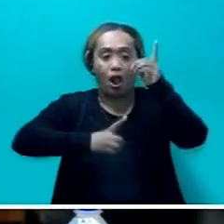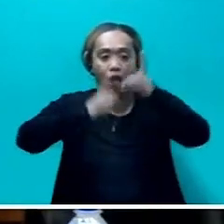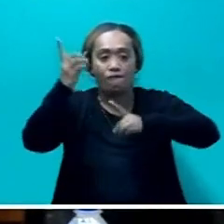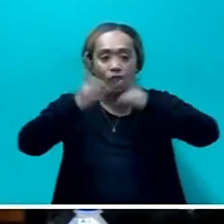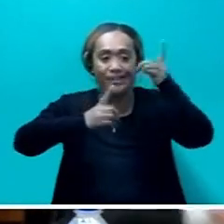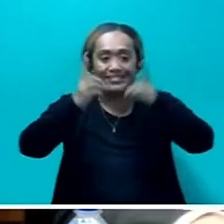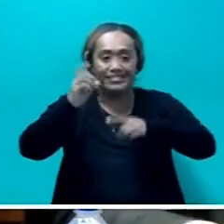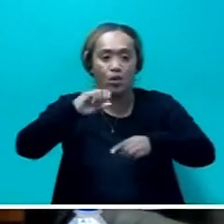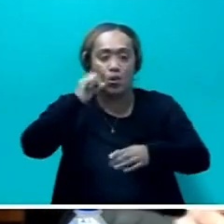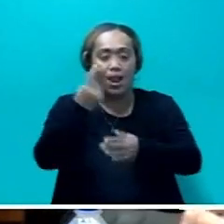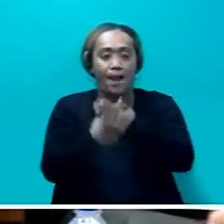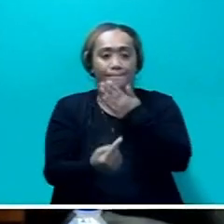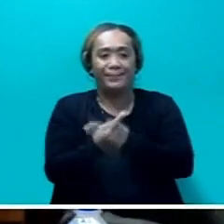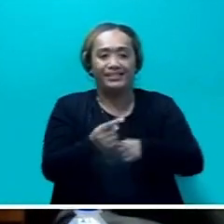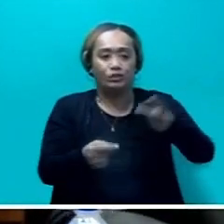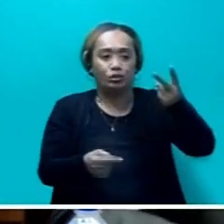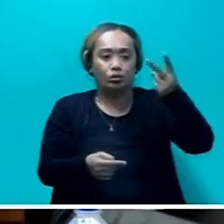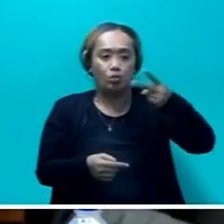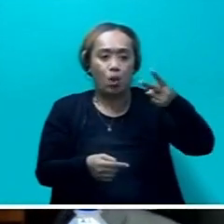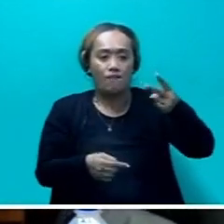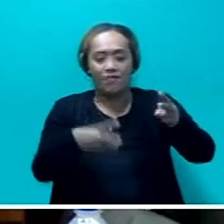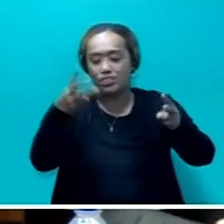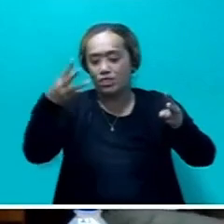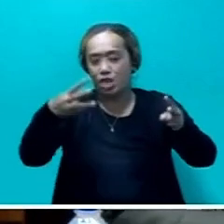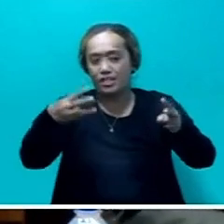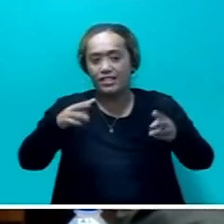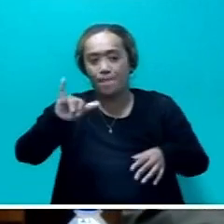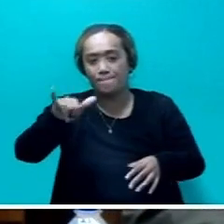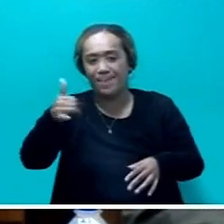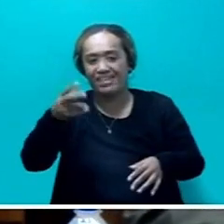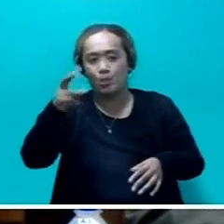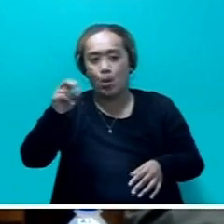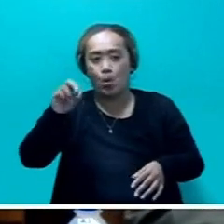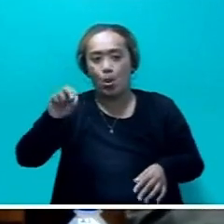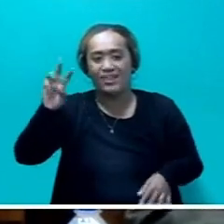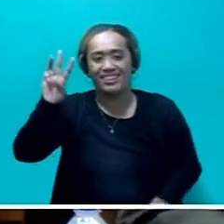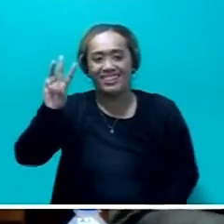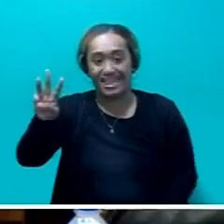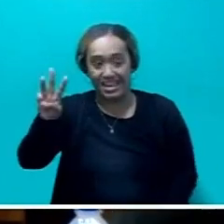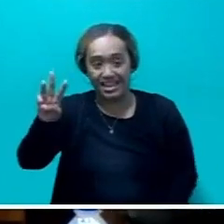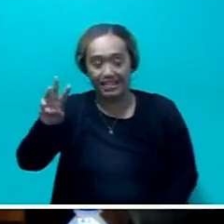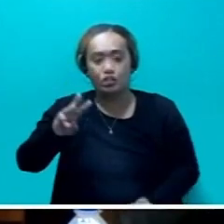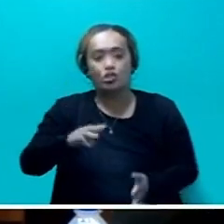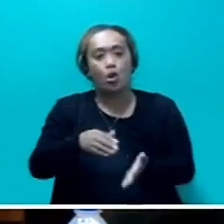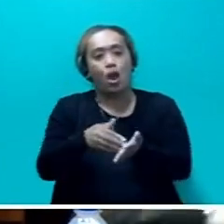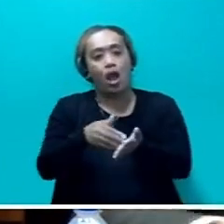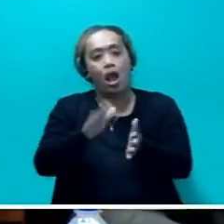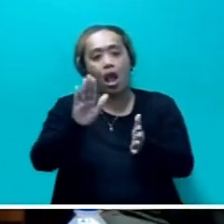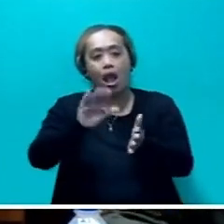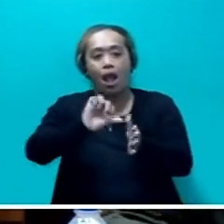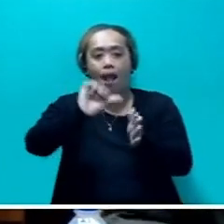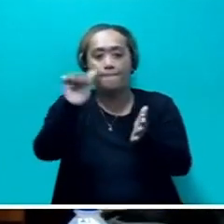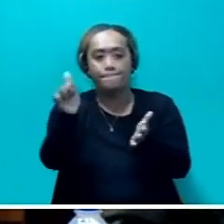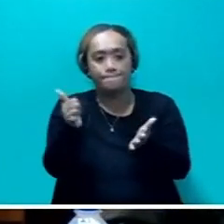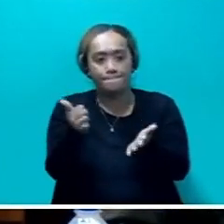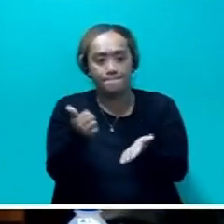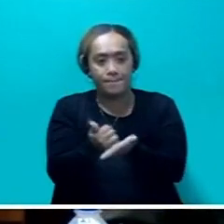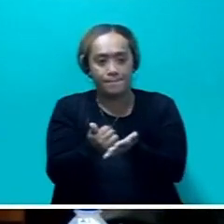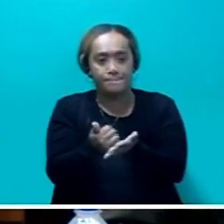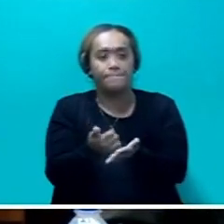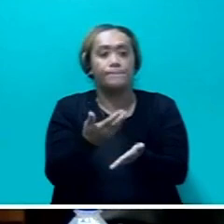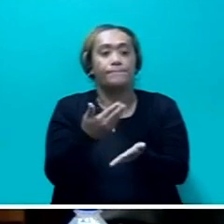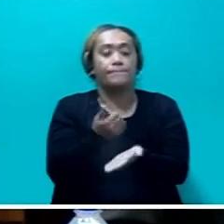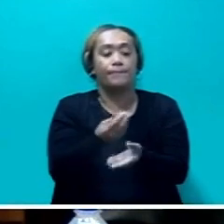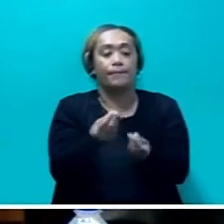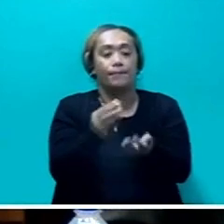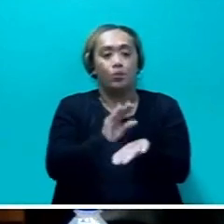held on 12th and 13th May 2023. An amount of 500,000 has been approved for the Girmit Day